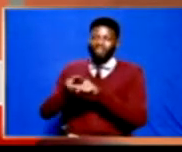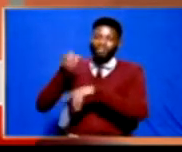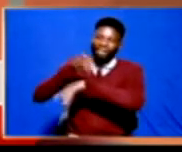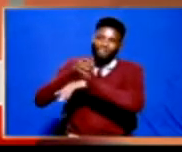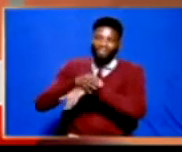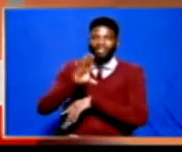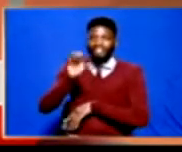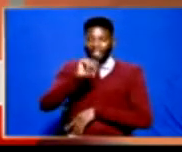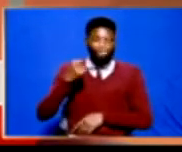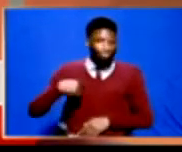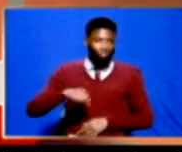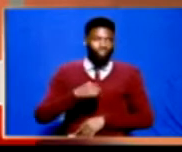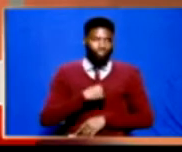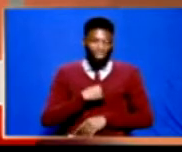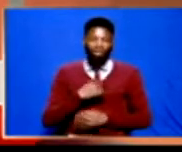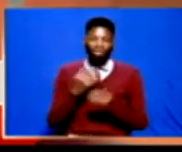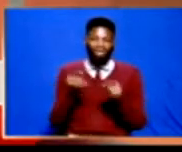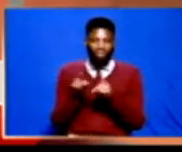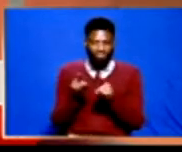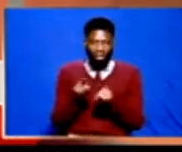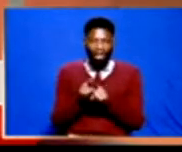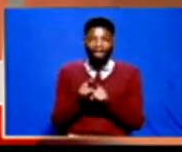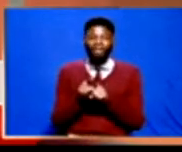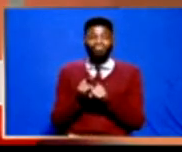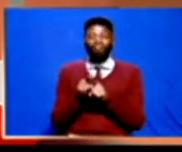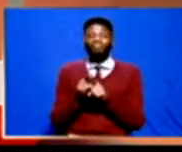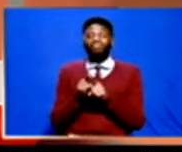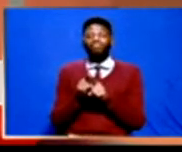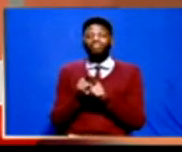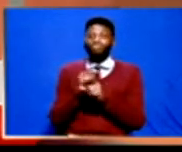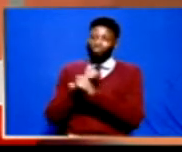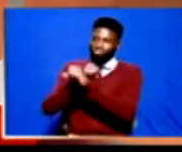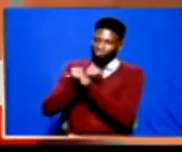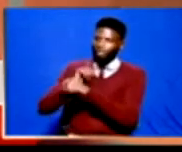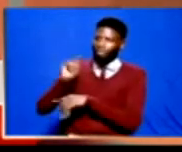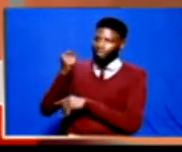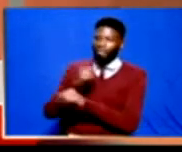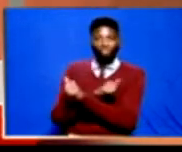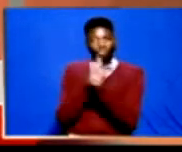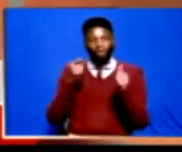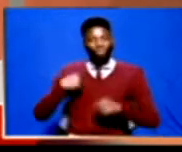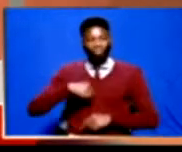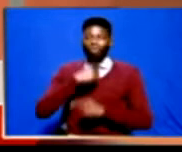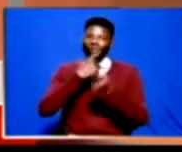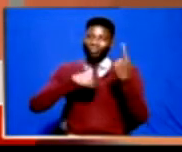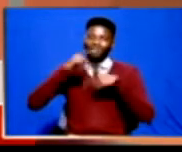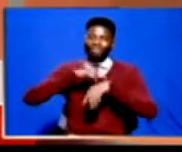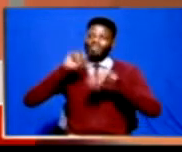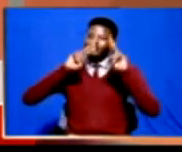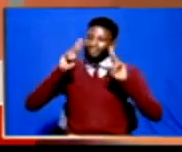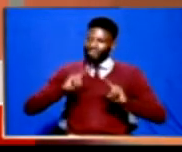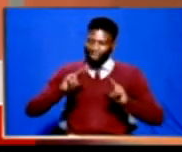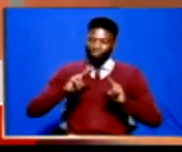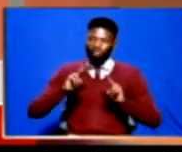were able to put up a good case on behalf of Kenya, and we won the international arbitration.